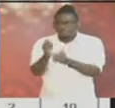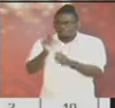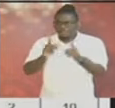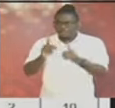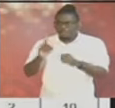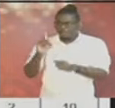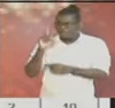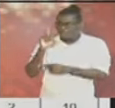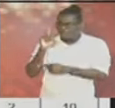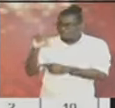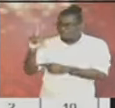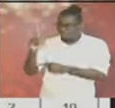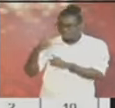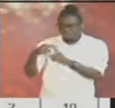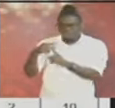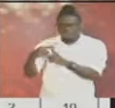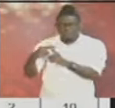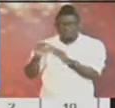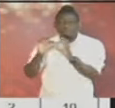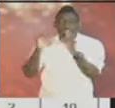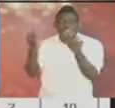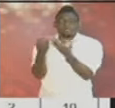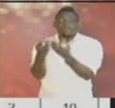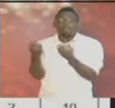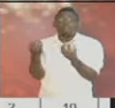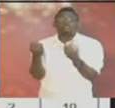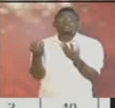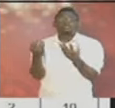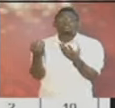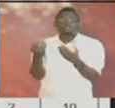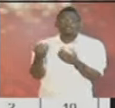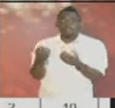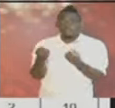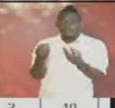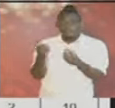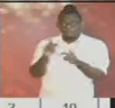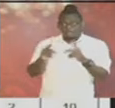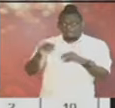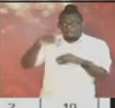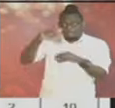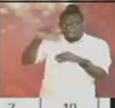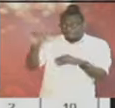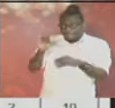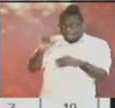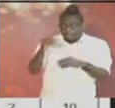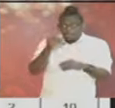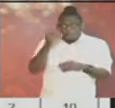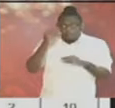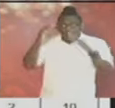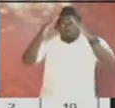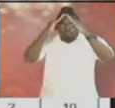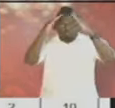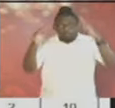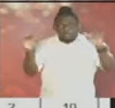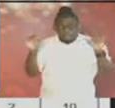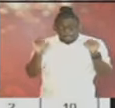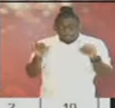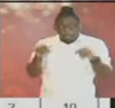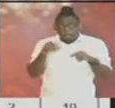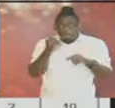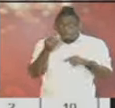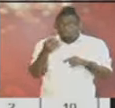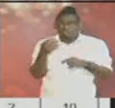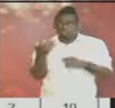throughout the period. That is, any family or the same home or the same address, it would have ranged between the range essentially of 3 to